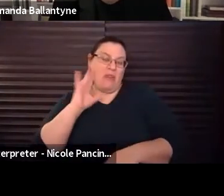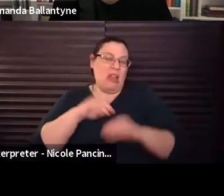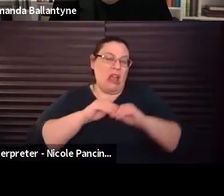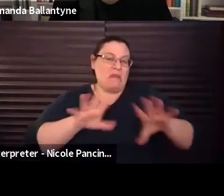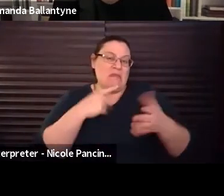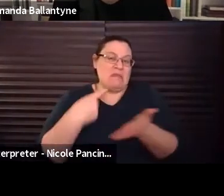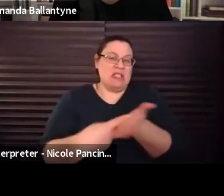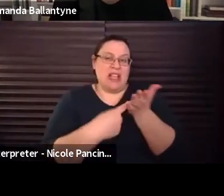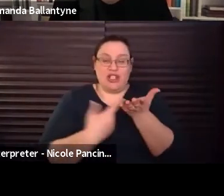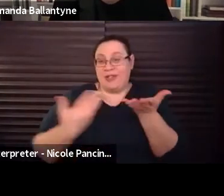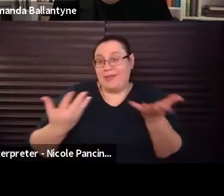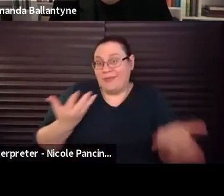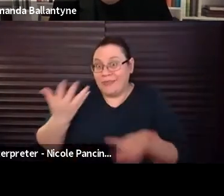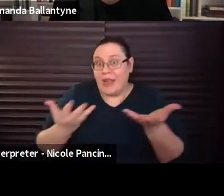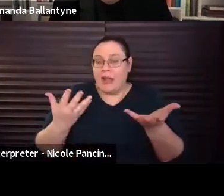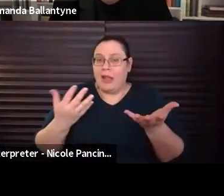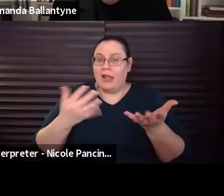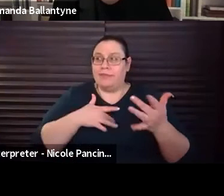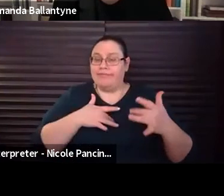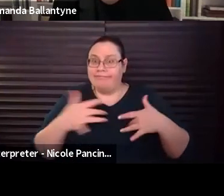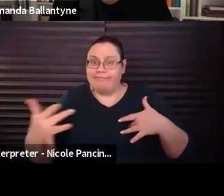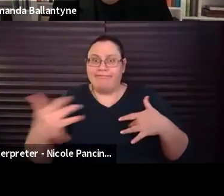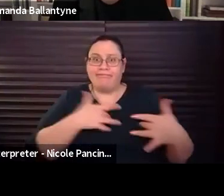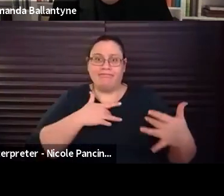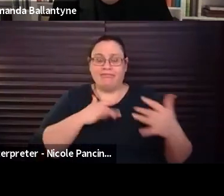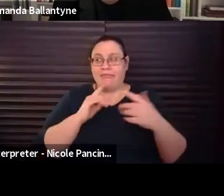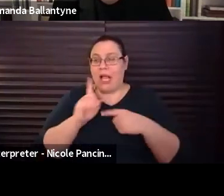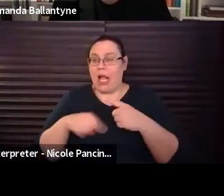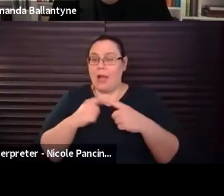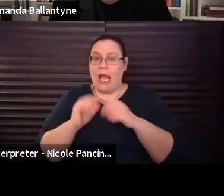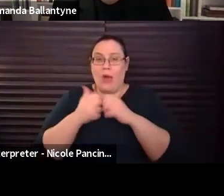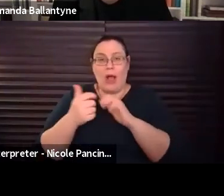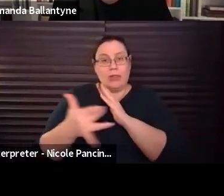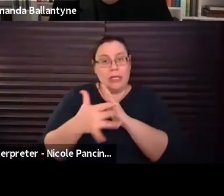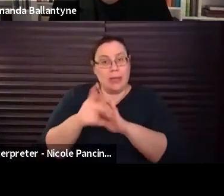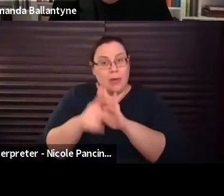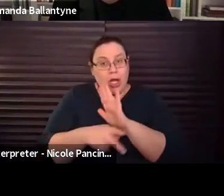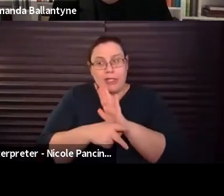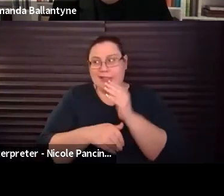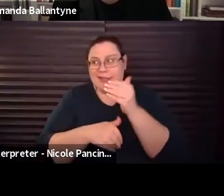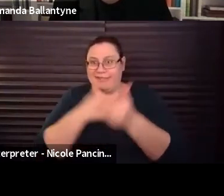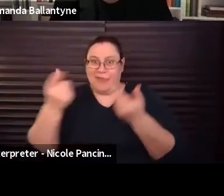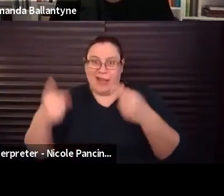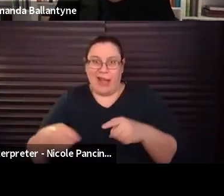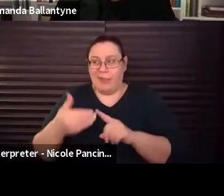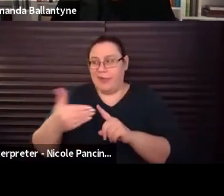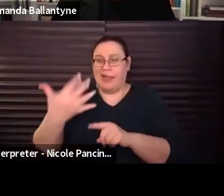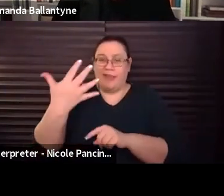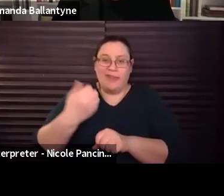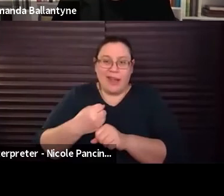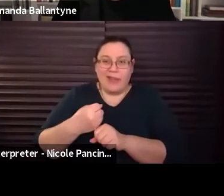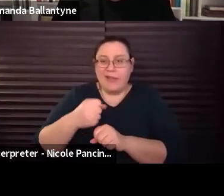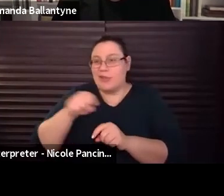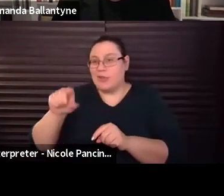platform. And so we have really deep concerns about the ways in which tech policy is going to go over the next 5 to 10 years around